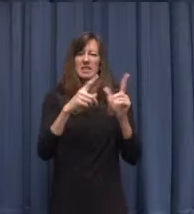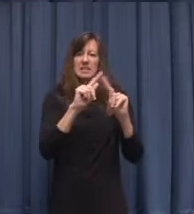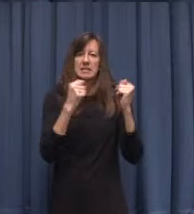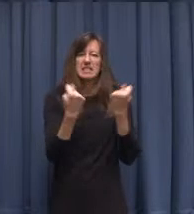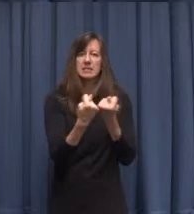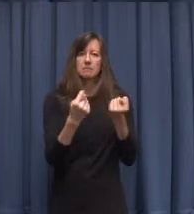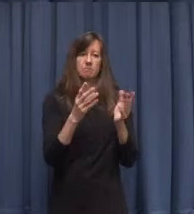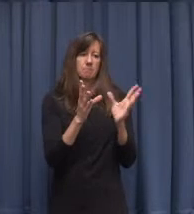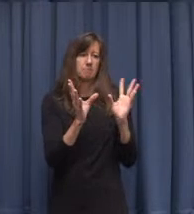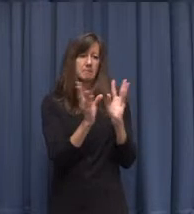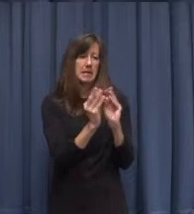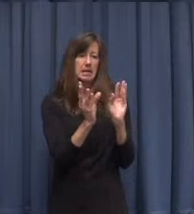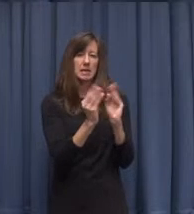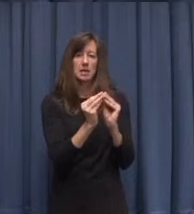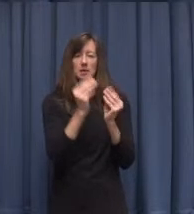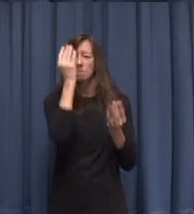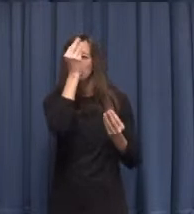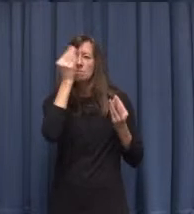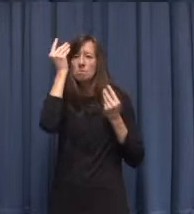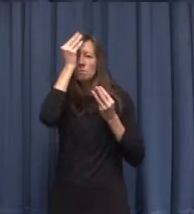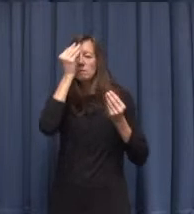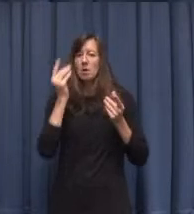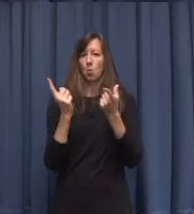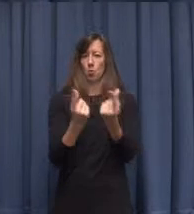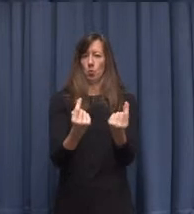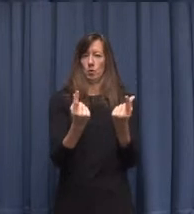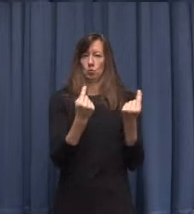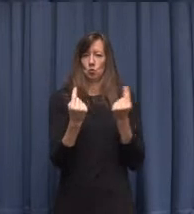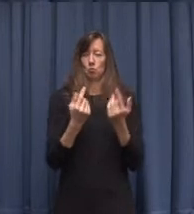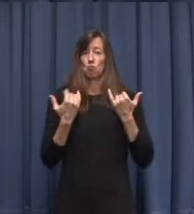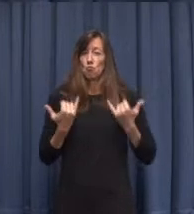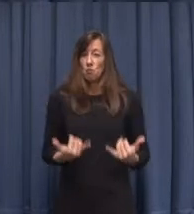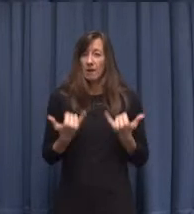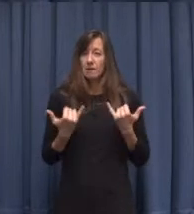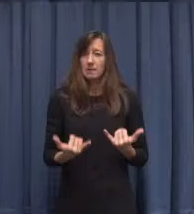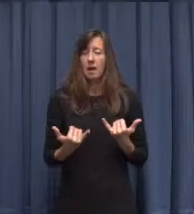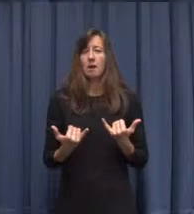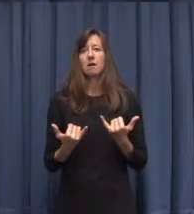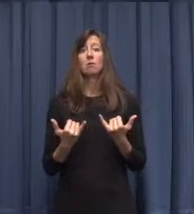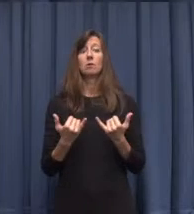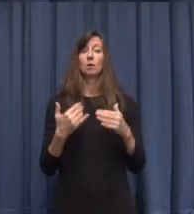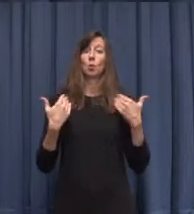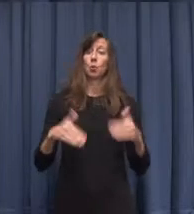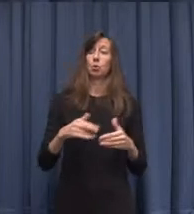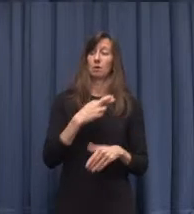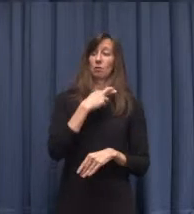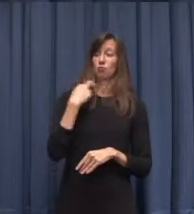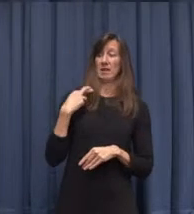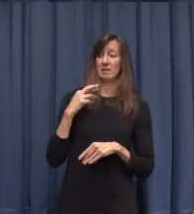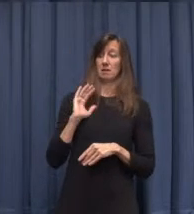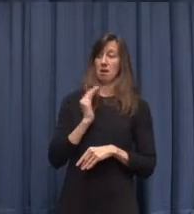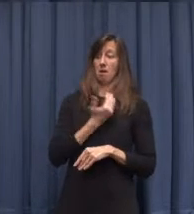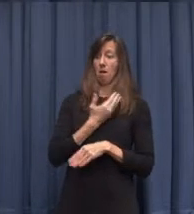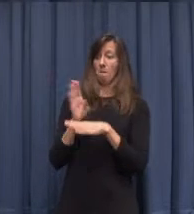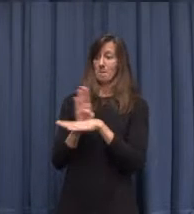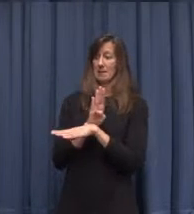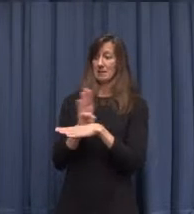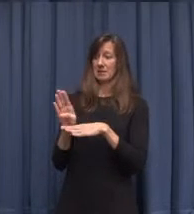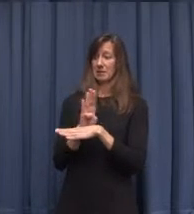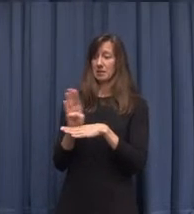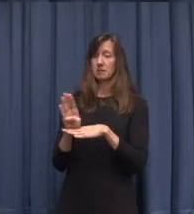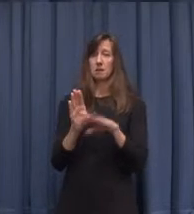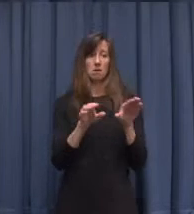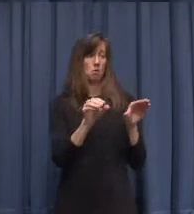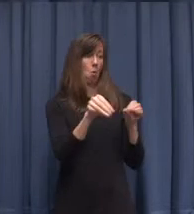now, right now, to change the risk profile within your office, your place